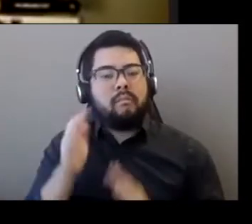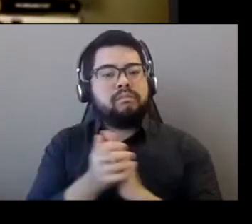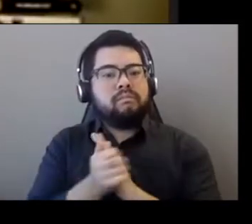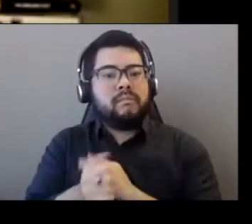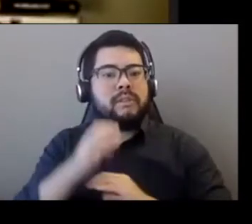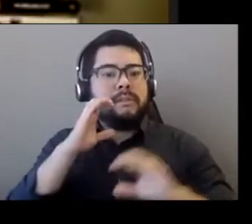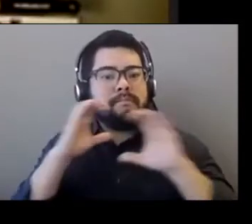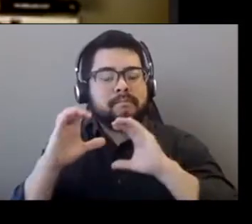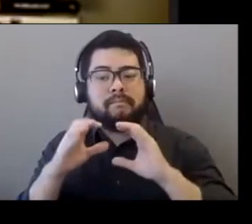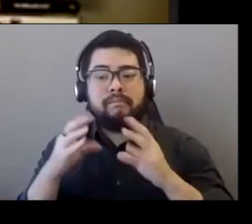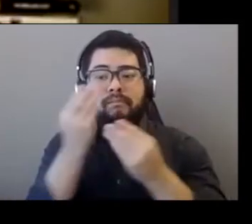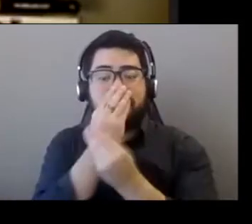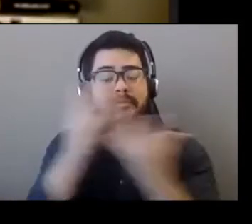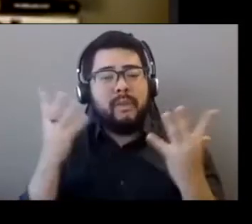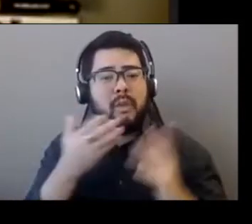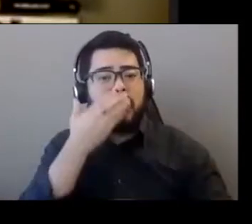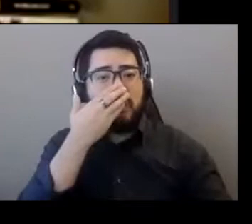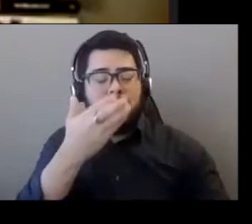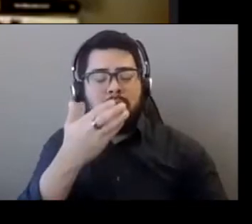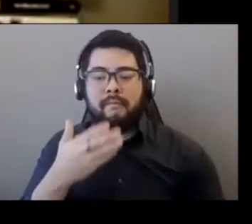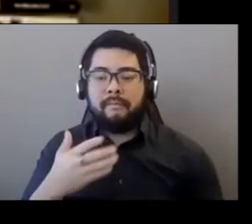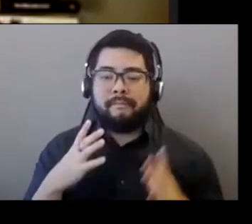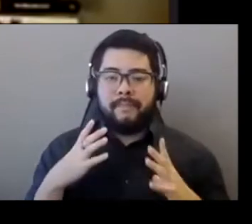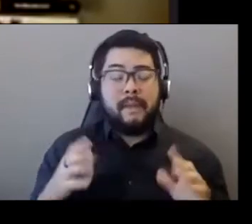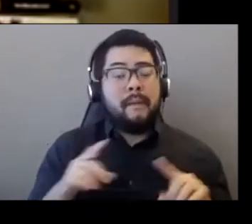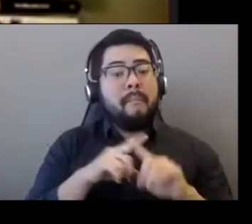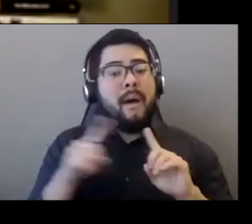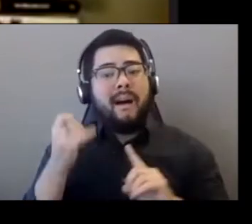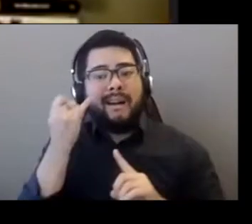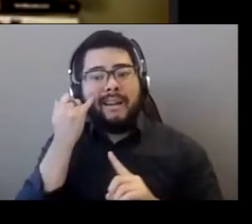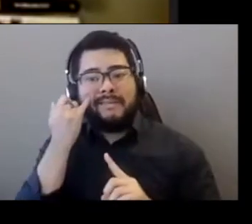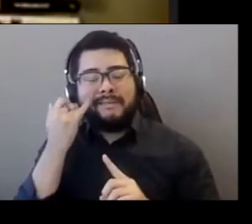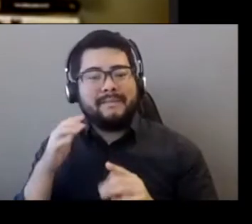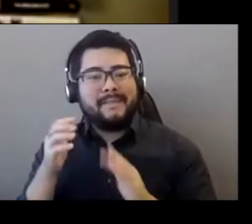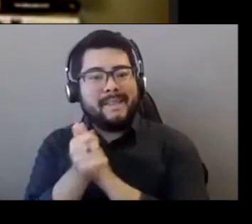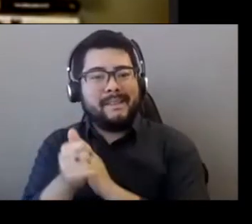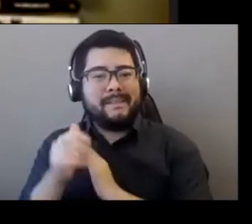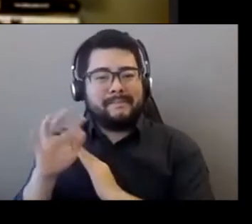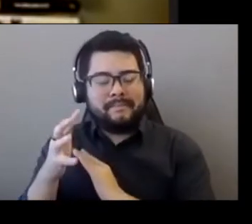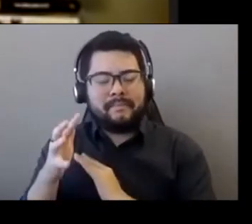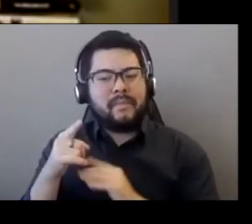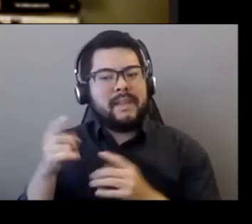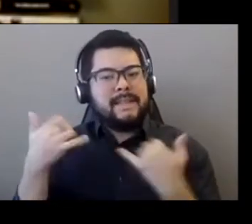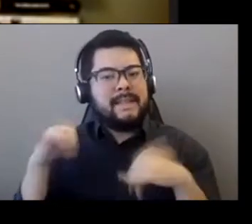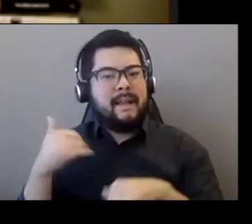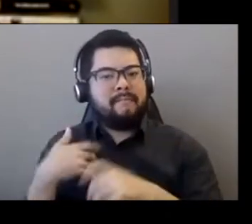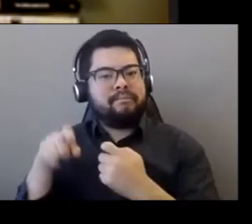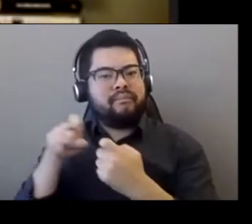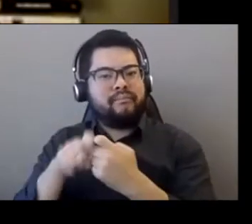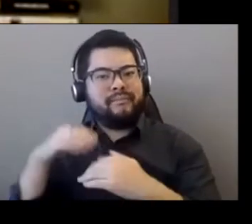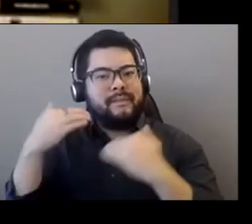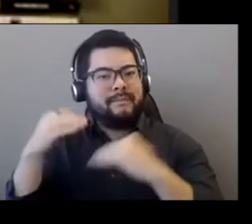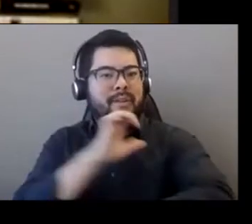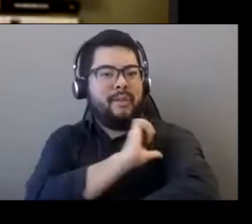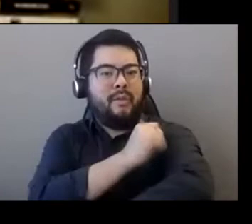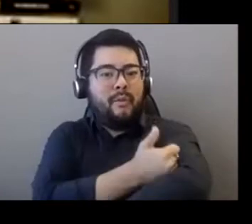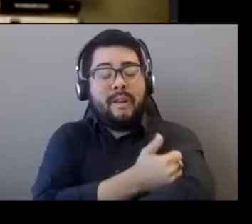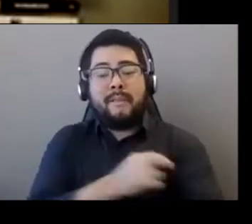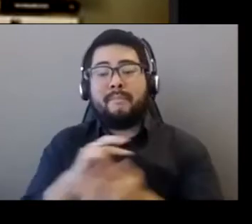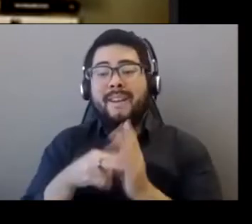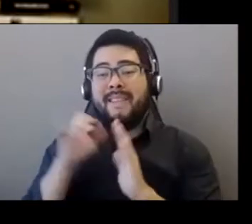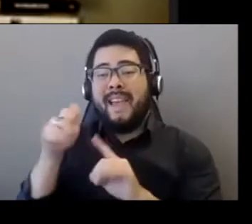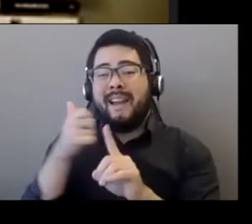communicate ideas, but if you don't have that, you still have a certain authority. And he says, that's a traditional intellectual, and